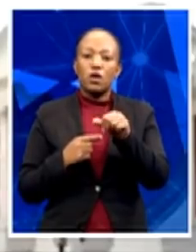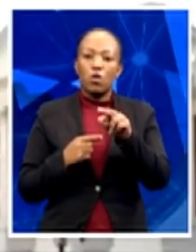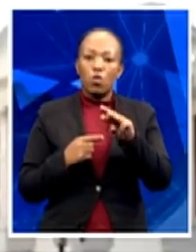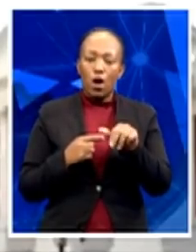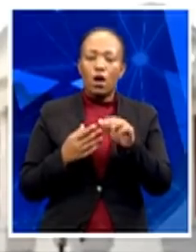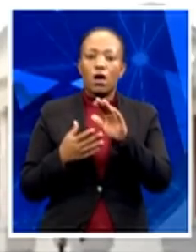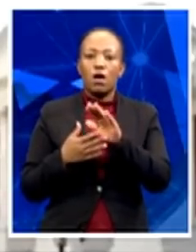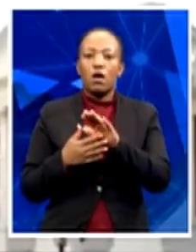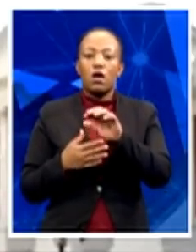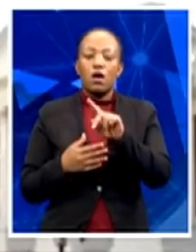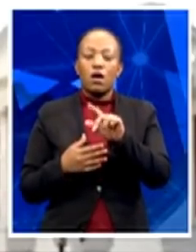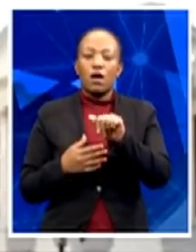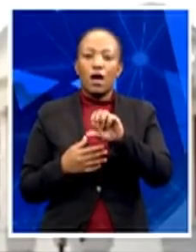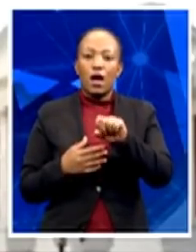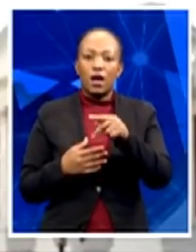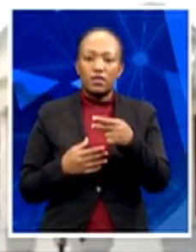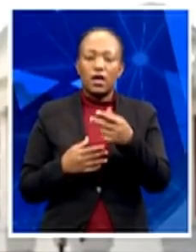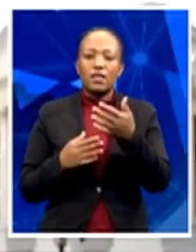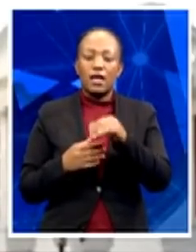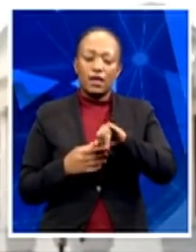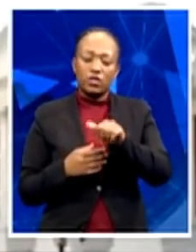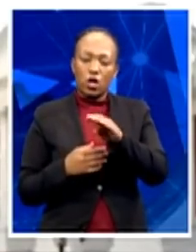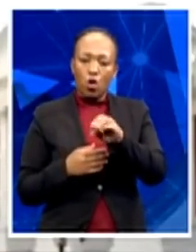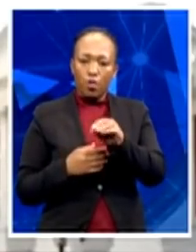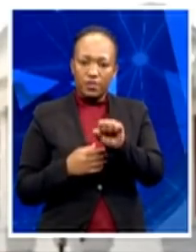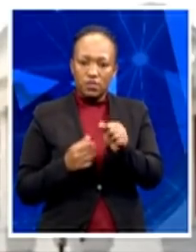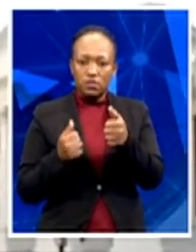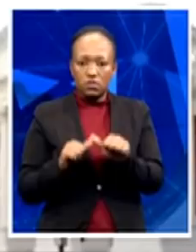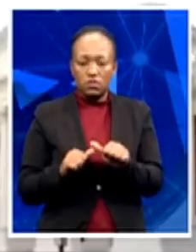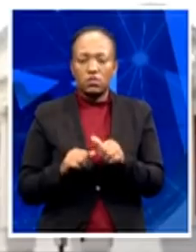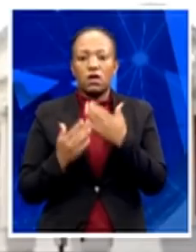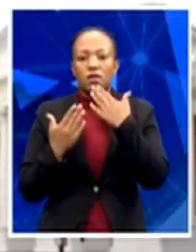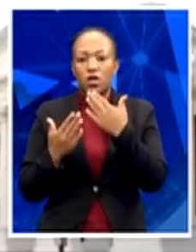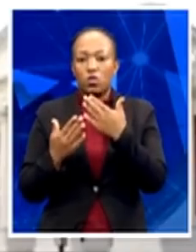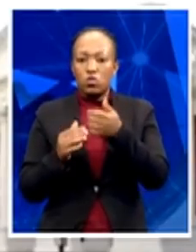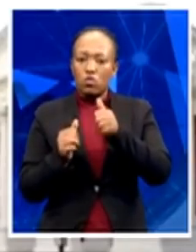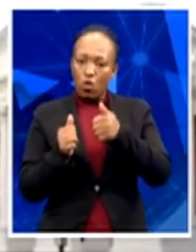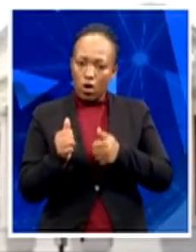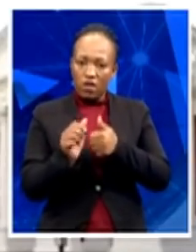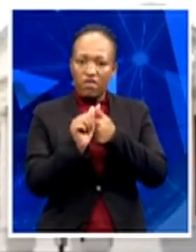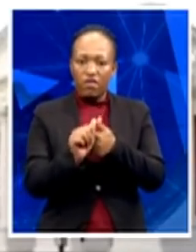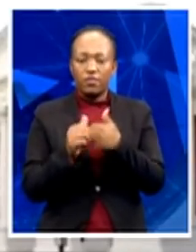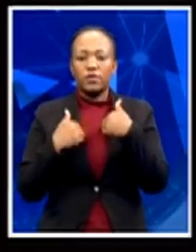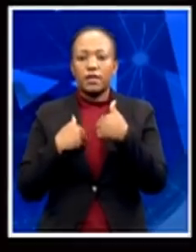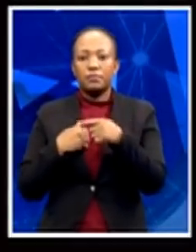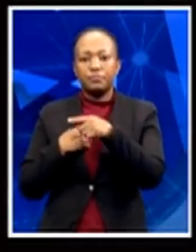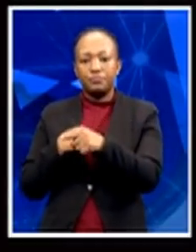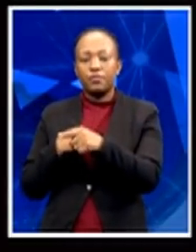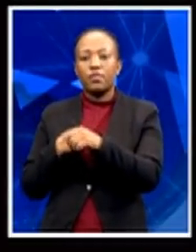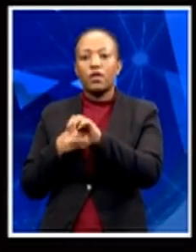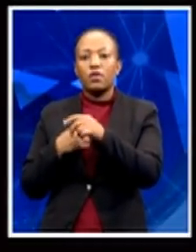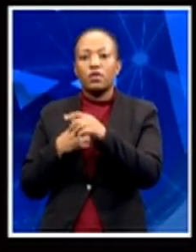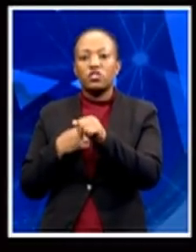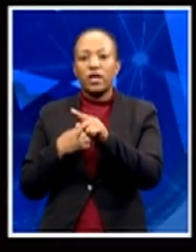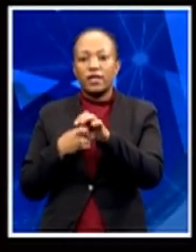Dr. Jacobs. In that order. Thank you. Start, Honorable Imam Sheikh. Thank you very much, Chairperson, and thank you